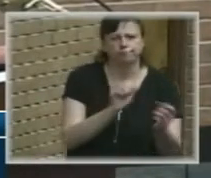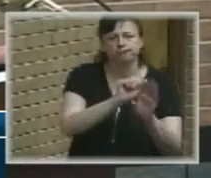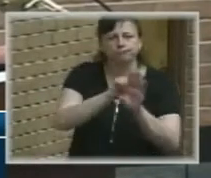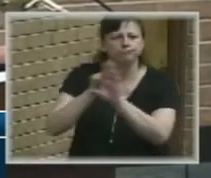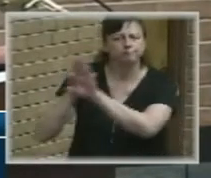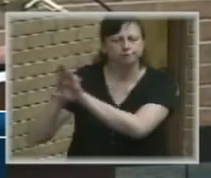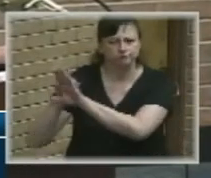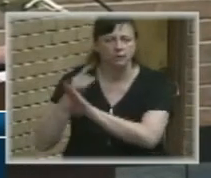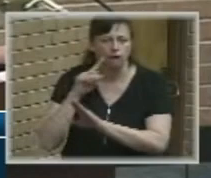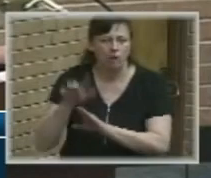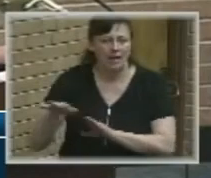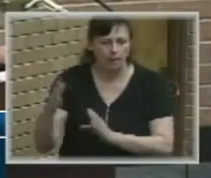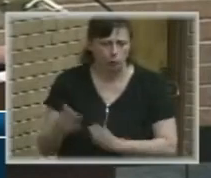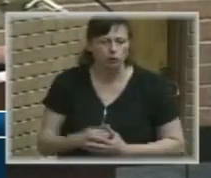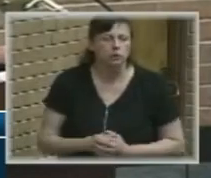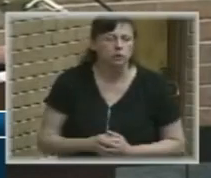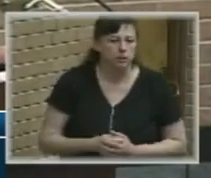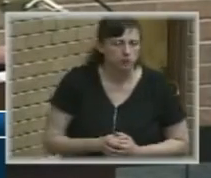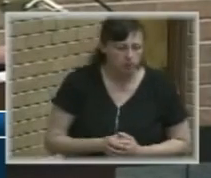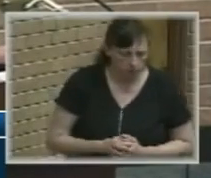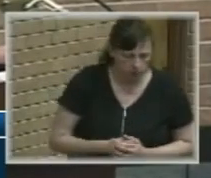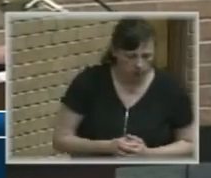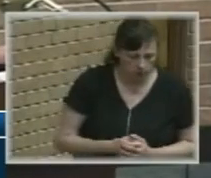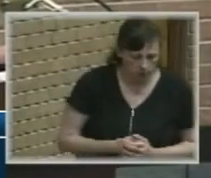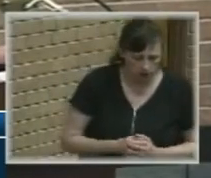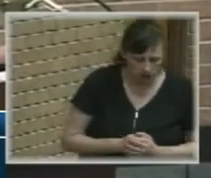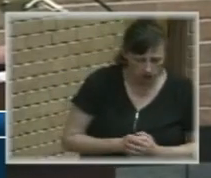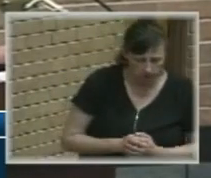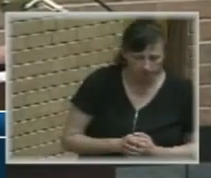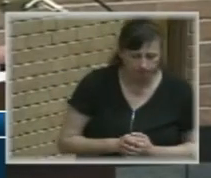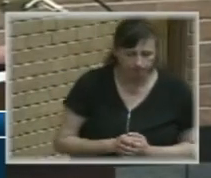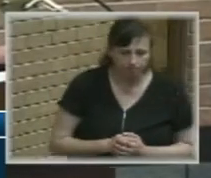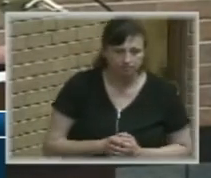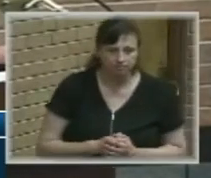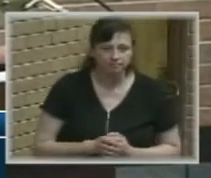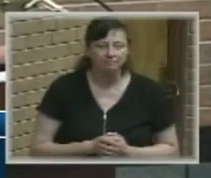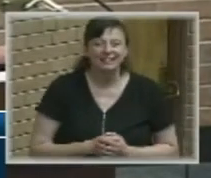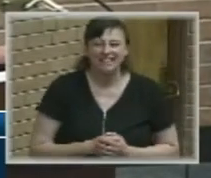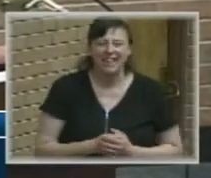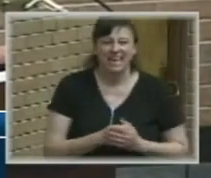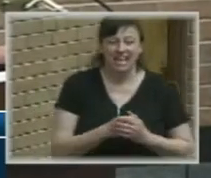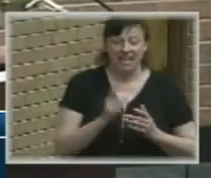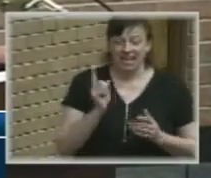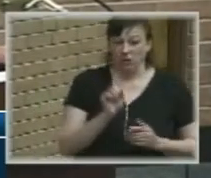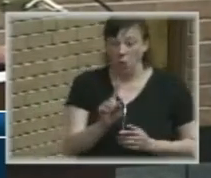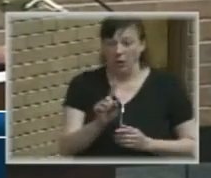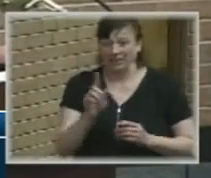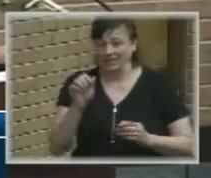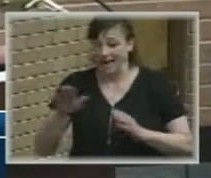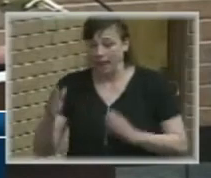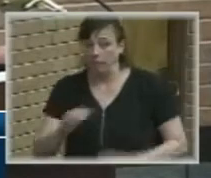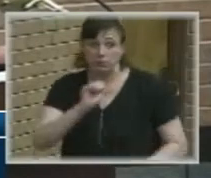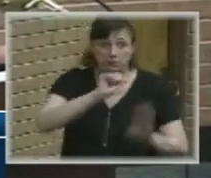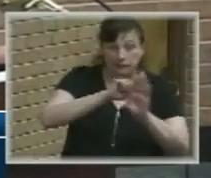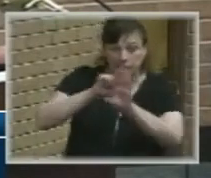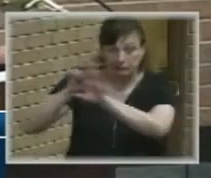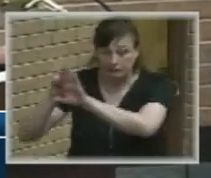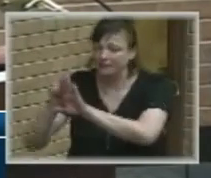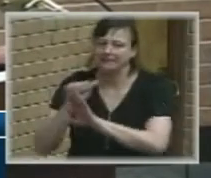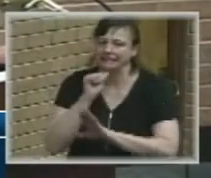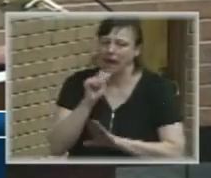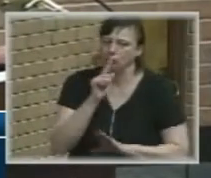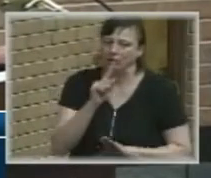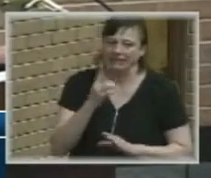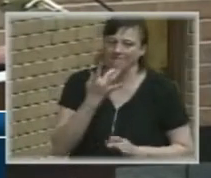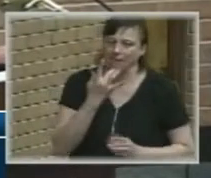I don't know, I was scarred from selling light bulbs when I was a Boy Scout. Going door to door is not my thing. I didn't knock on people's doors, I just